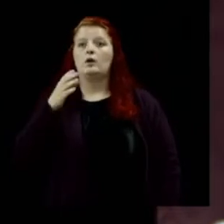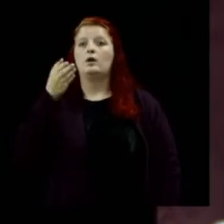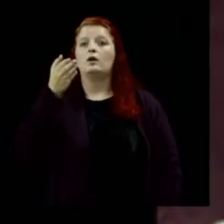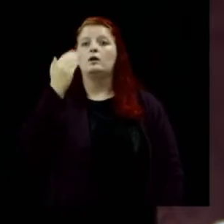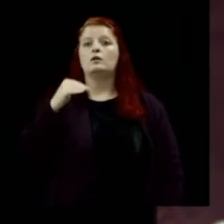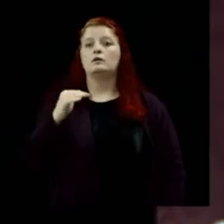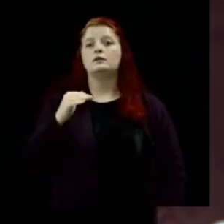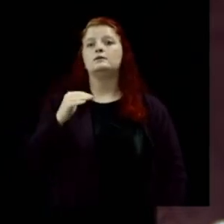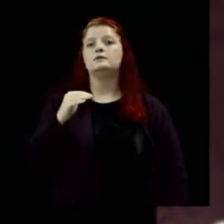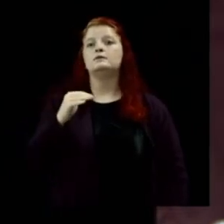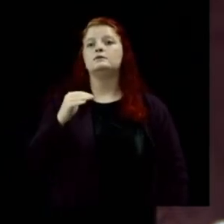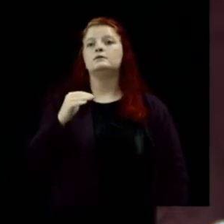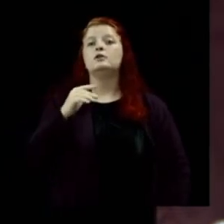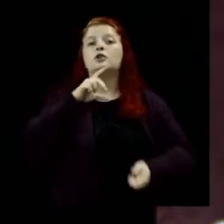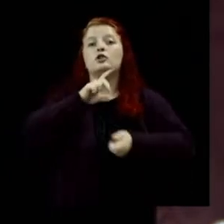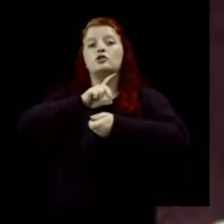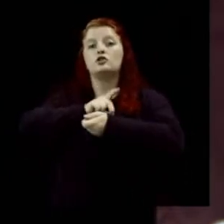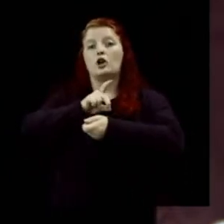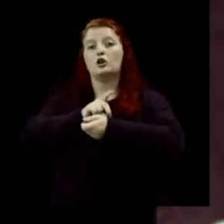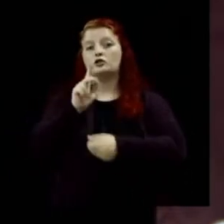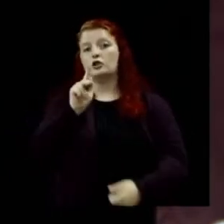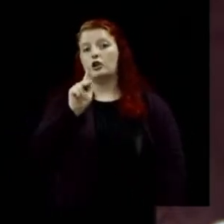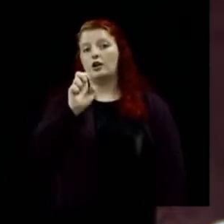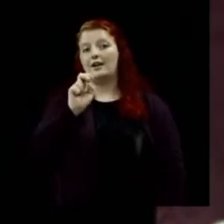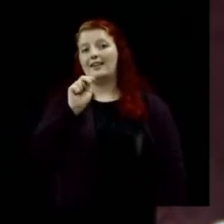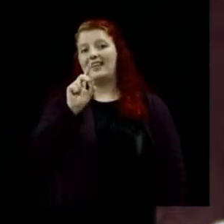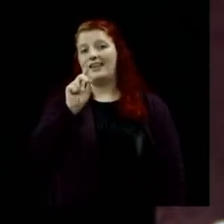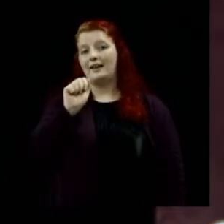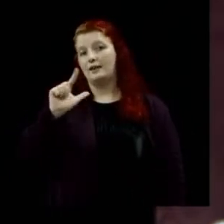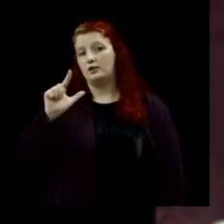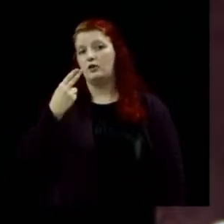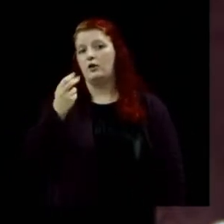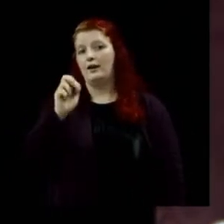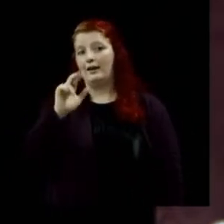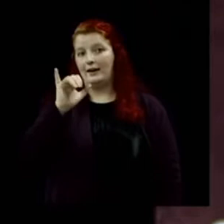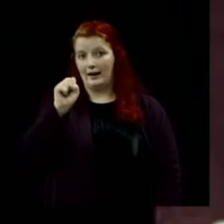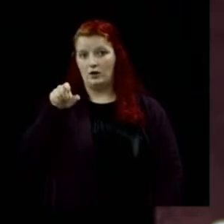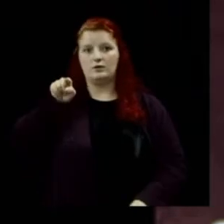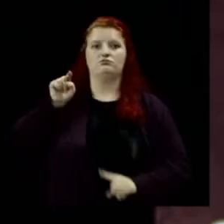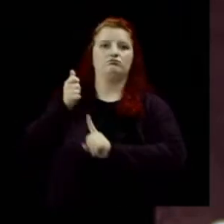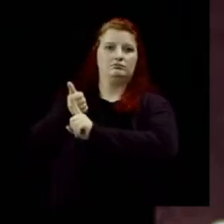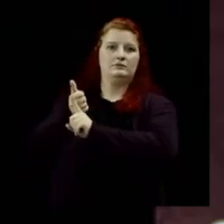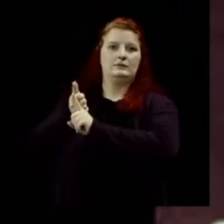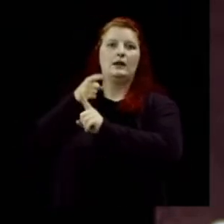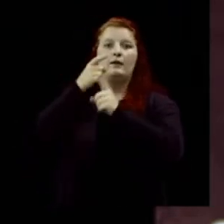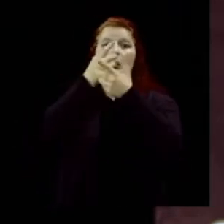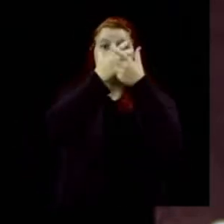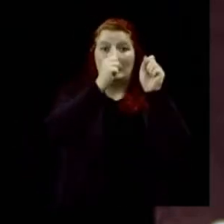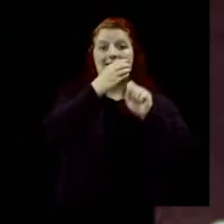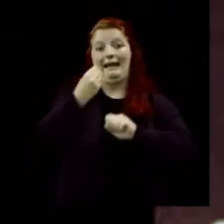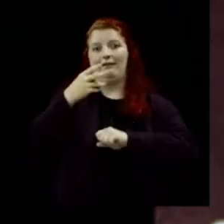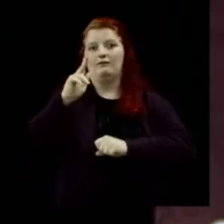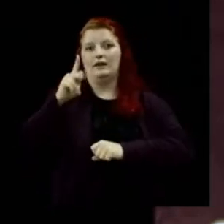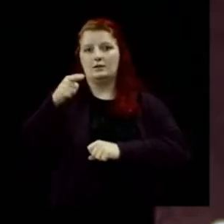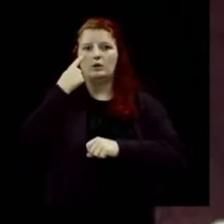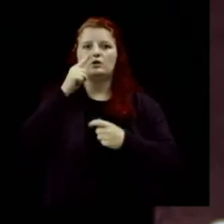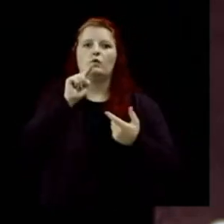Dr. Kendall Harris, President and Vice President for Academic Affairs,